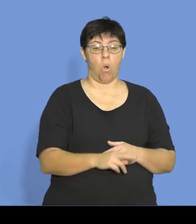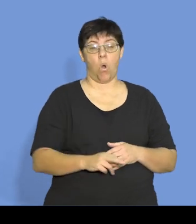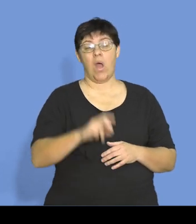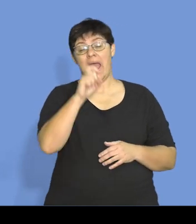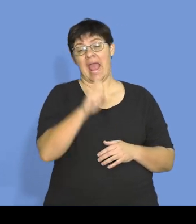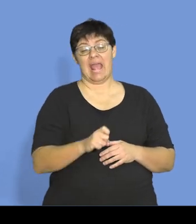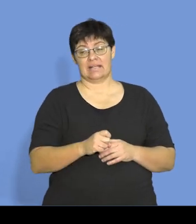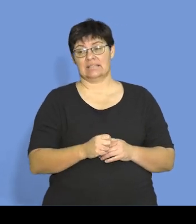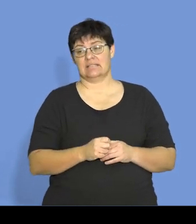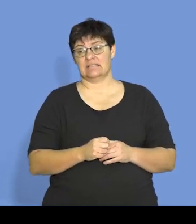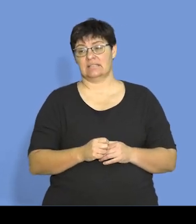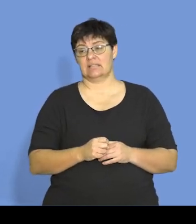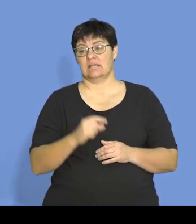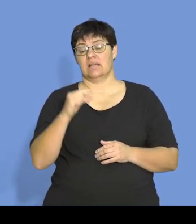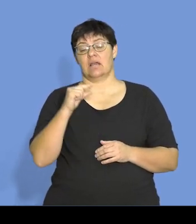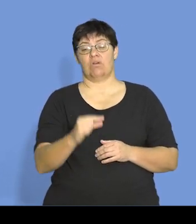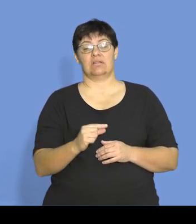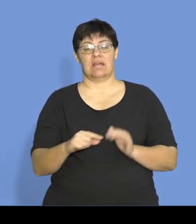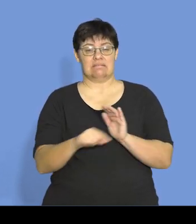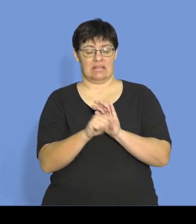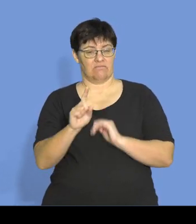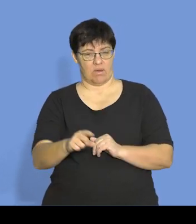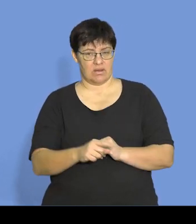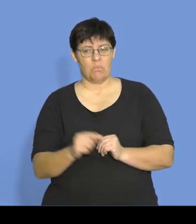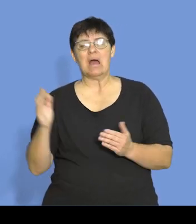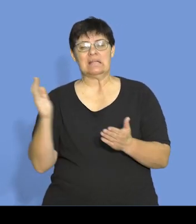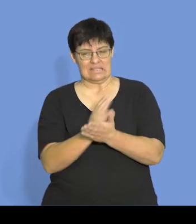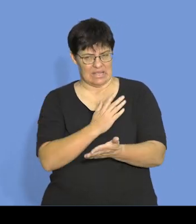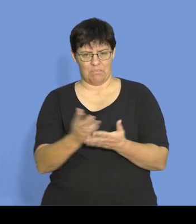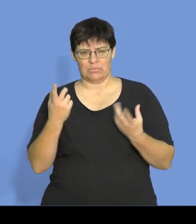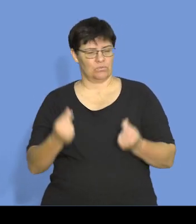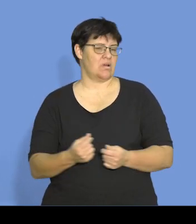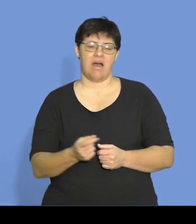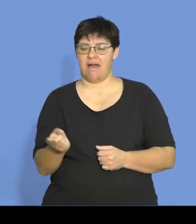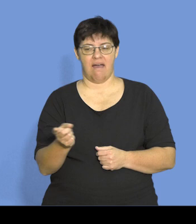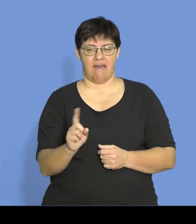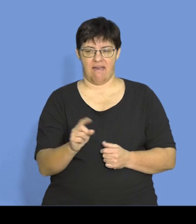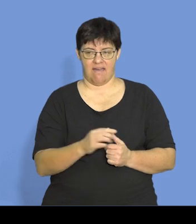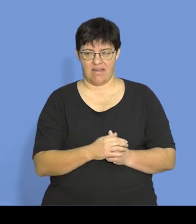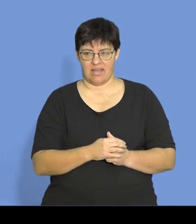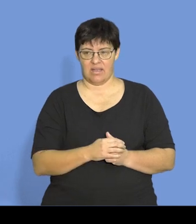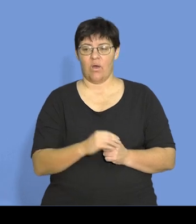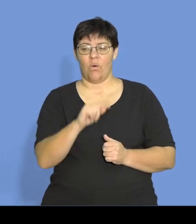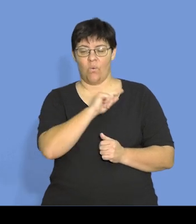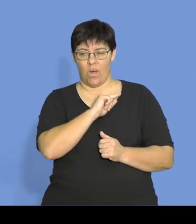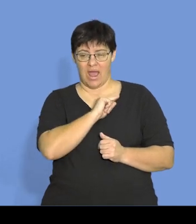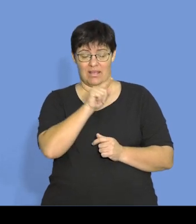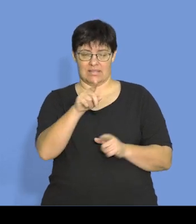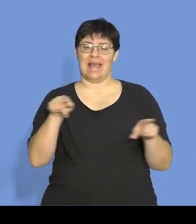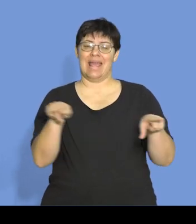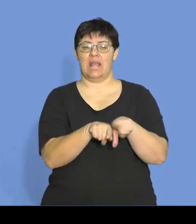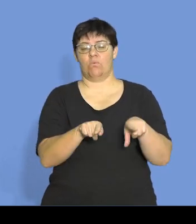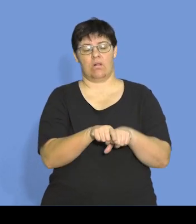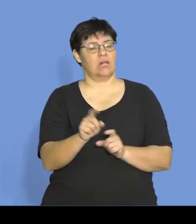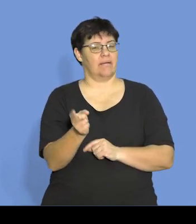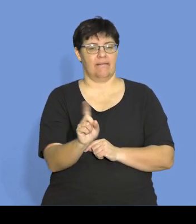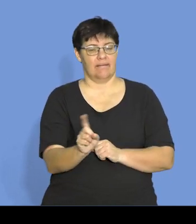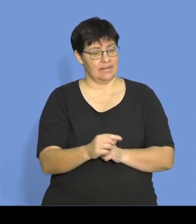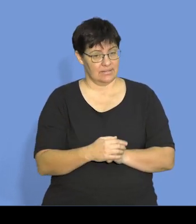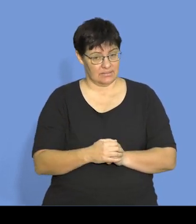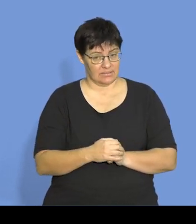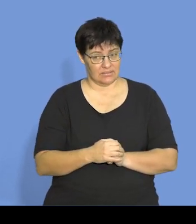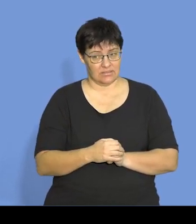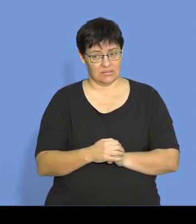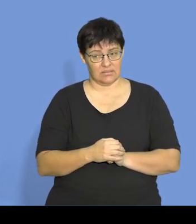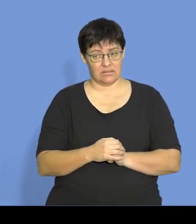is greater than the negative 1, because that's what some people will do. They will treat this as an equal sign, because remember,